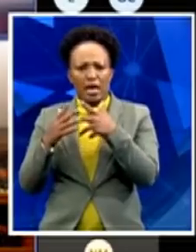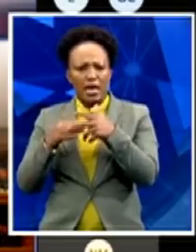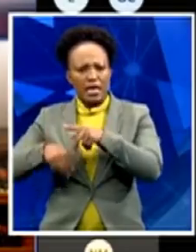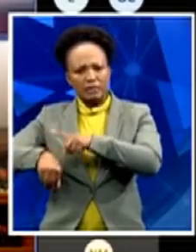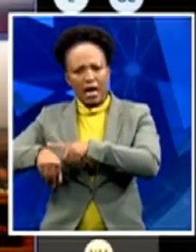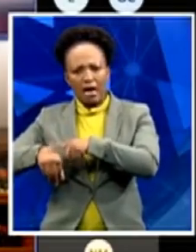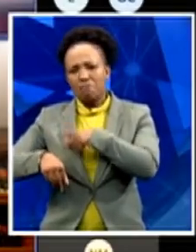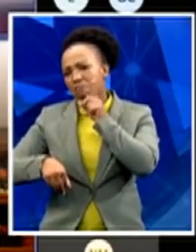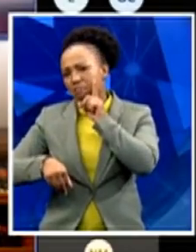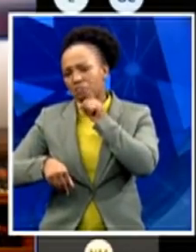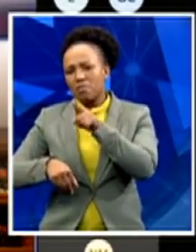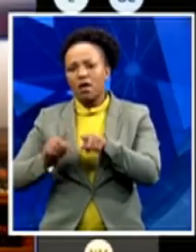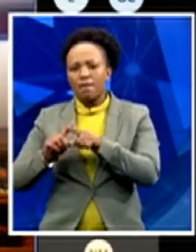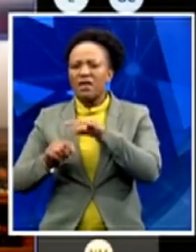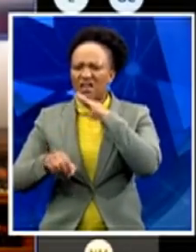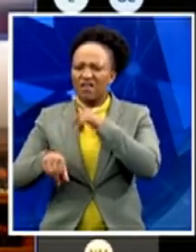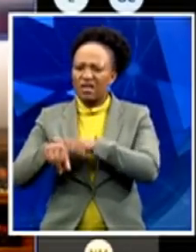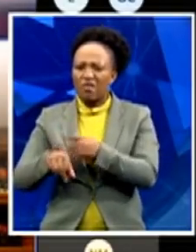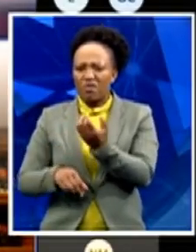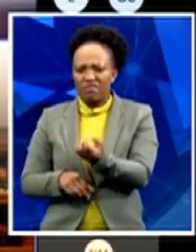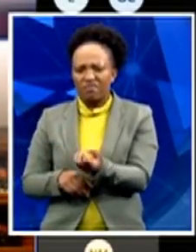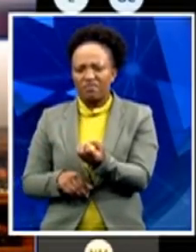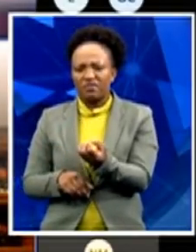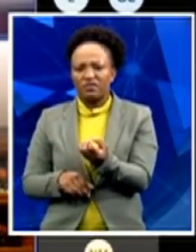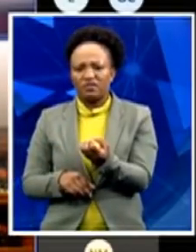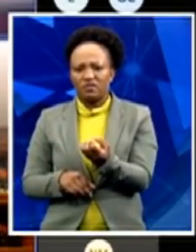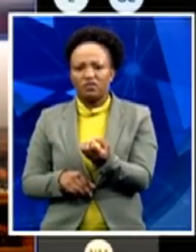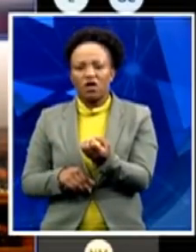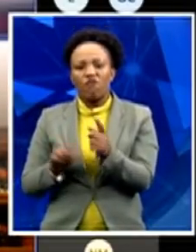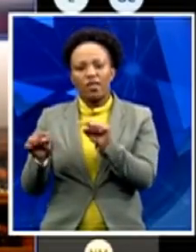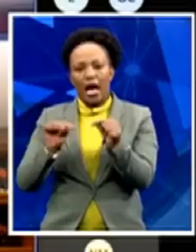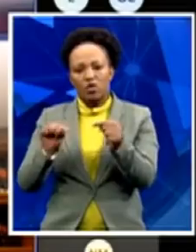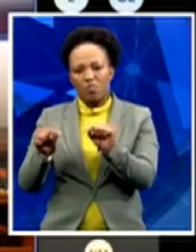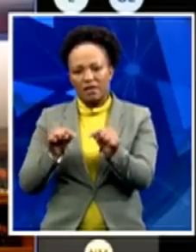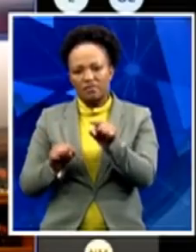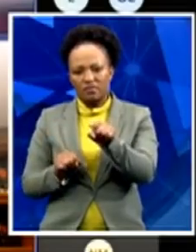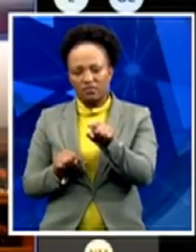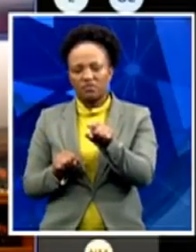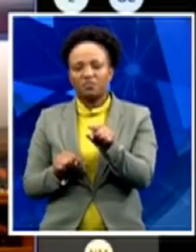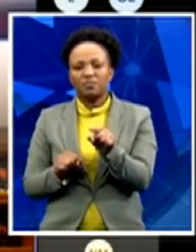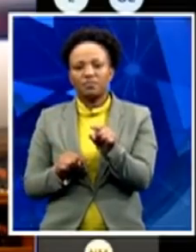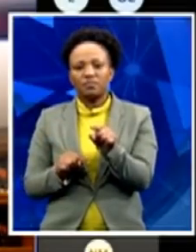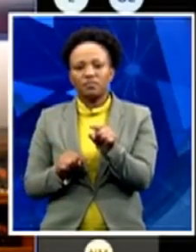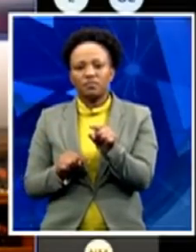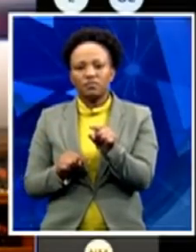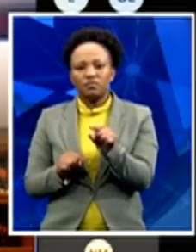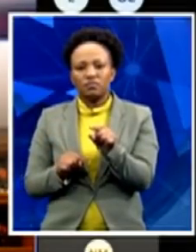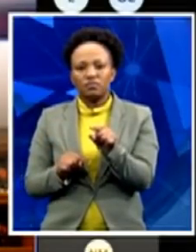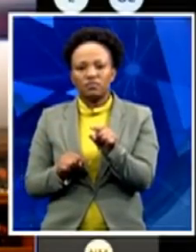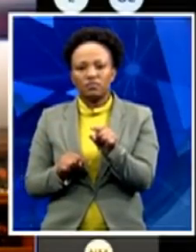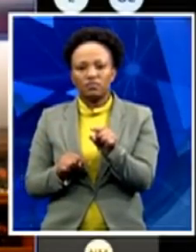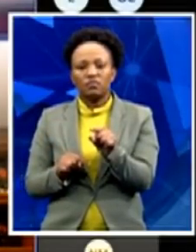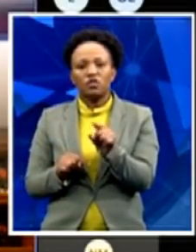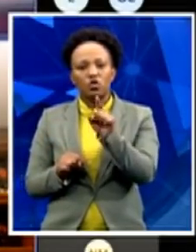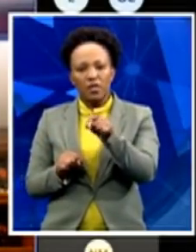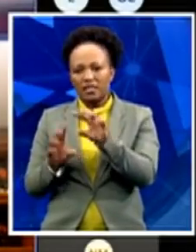through the arguments, and you obviously take on board what we said this morning with regard to us having